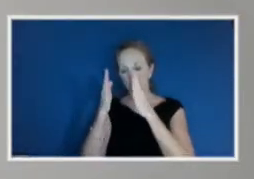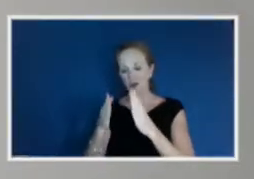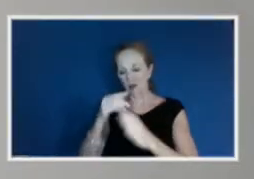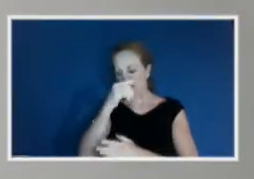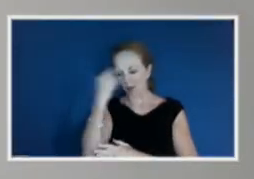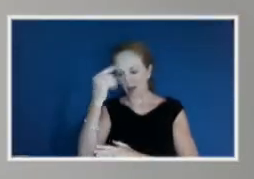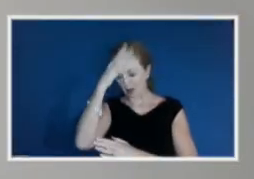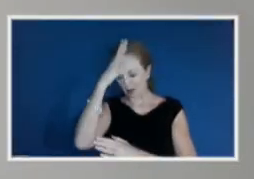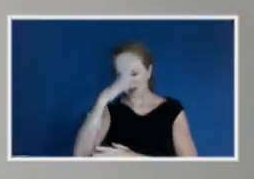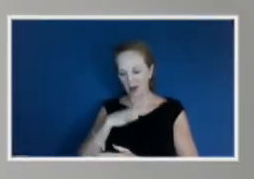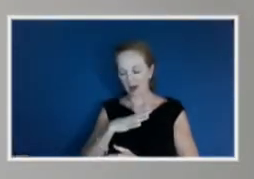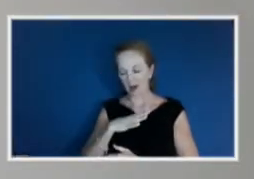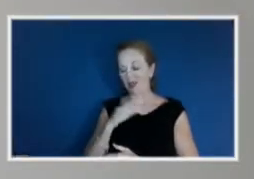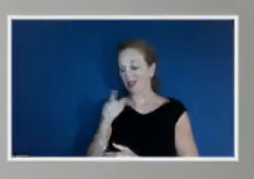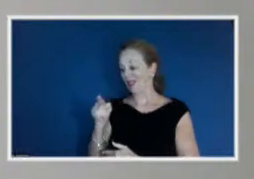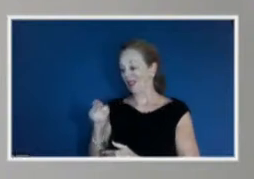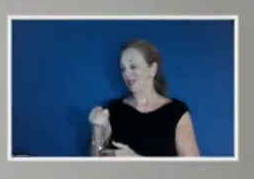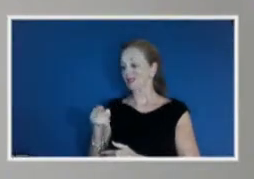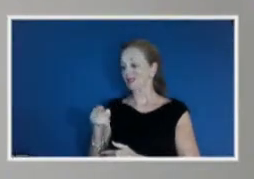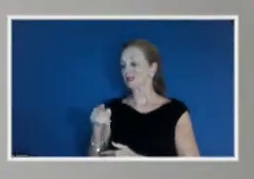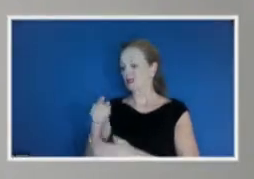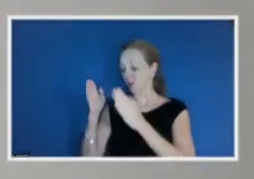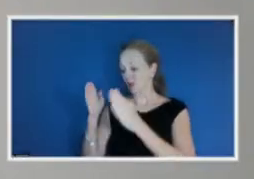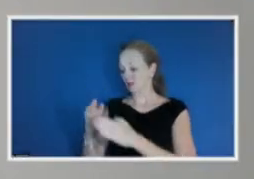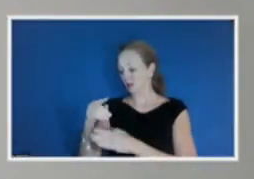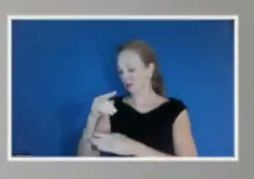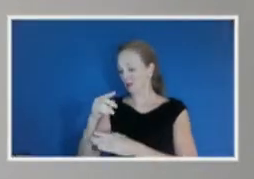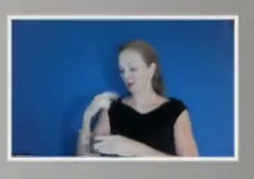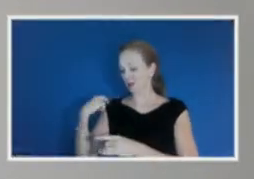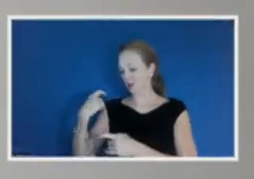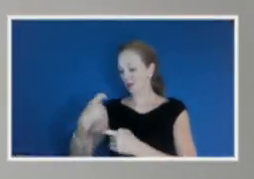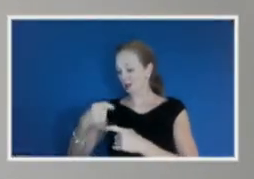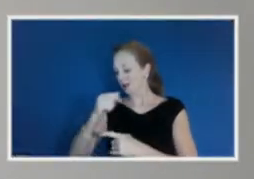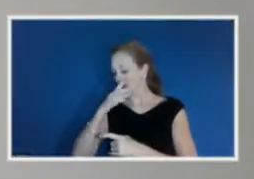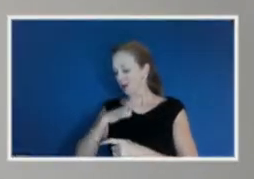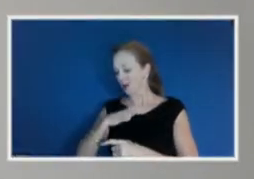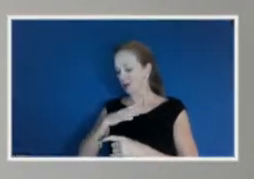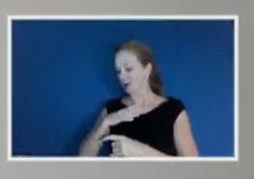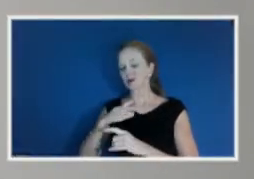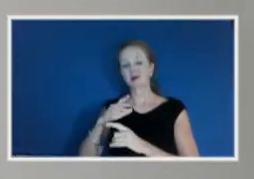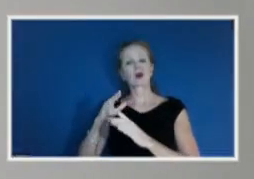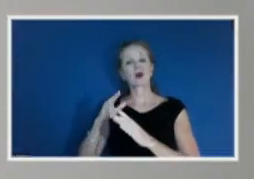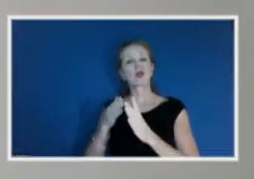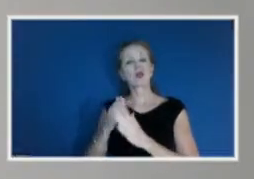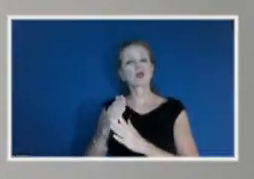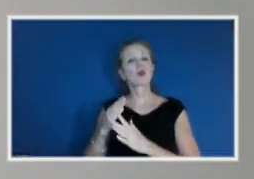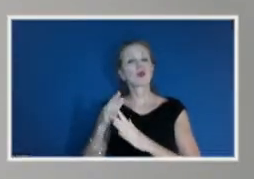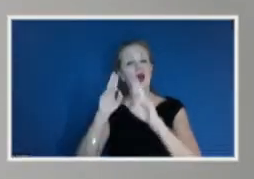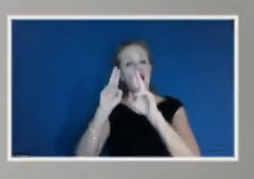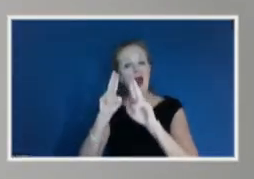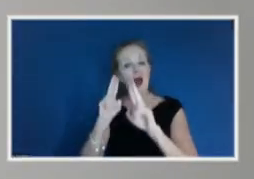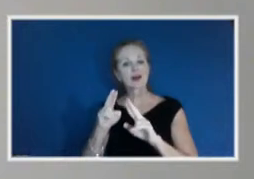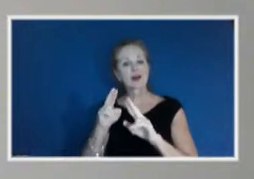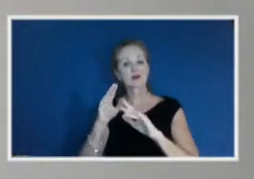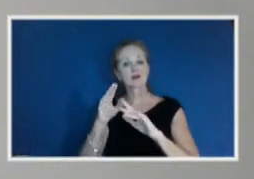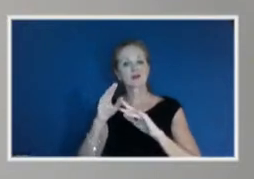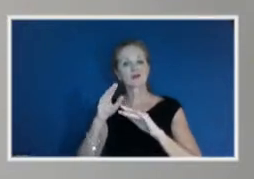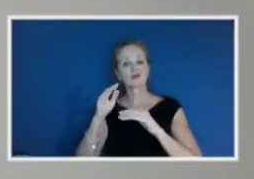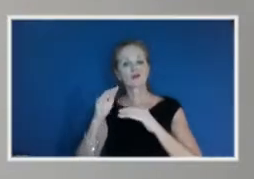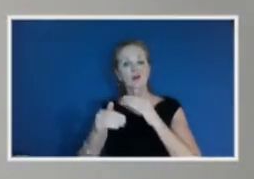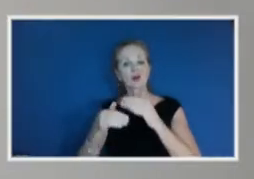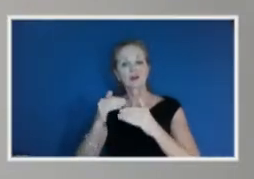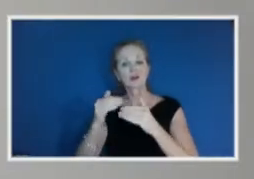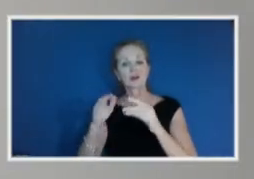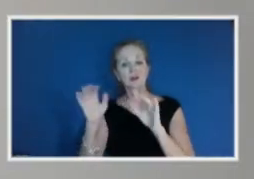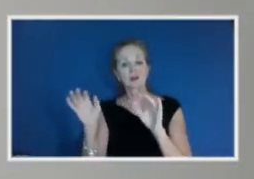this individual is a Hispanic female, things like that. We go through the application process equally for everyone. Now what